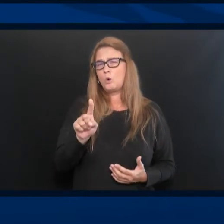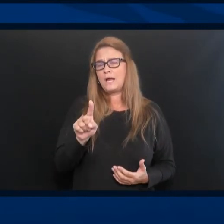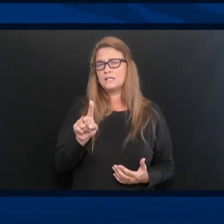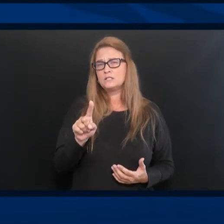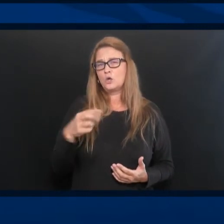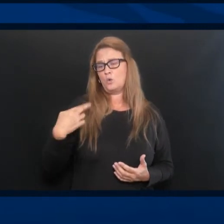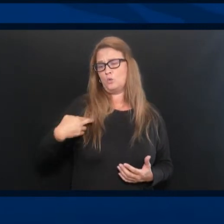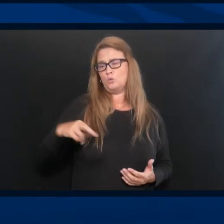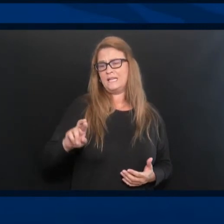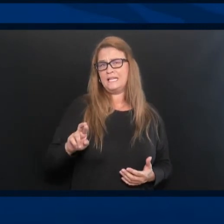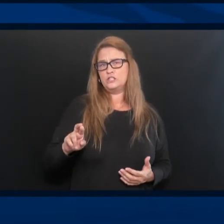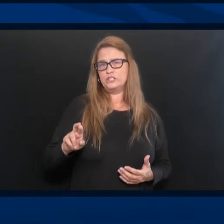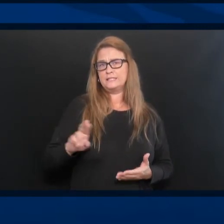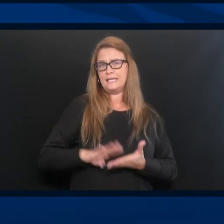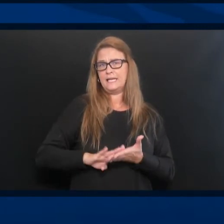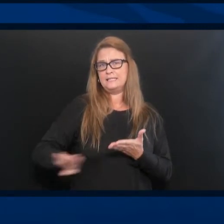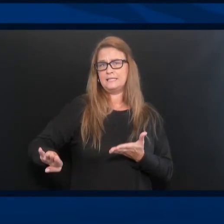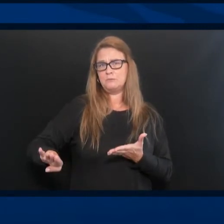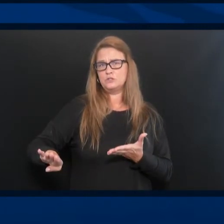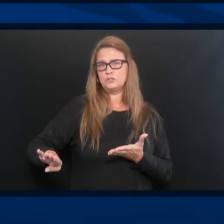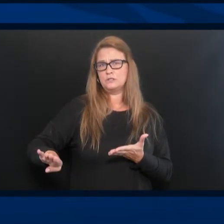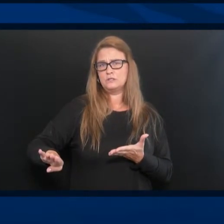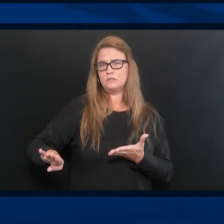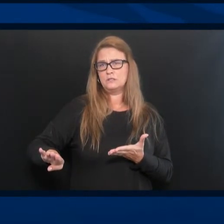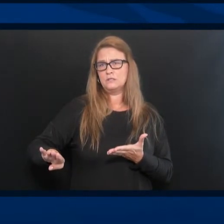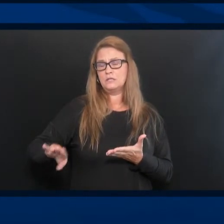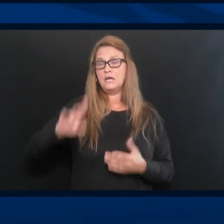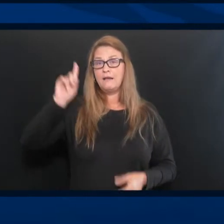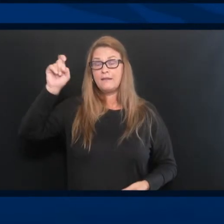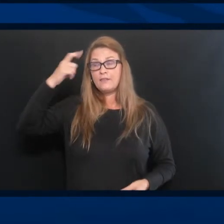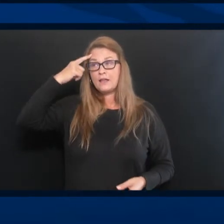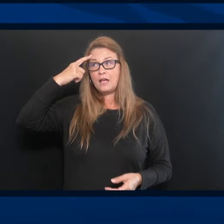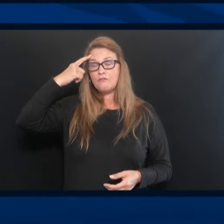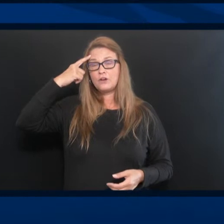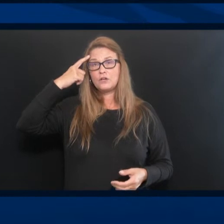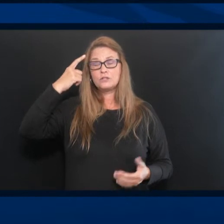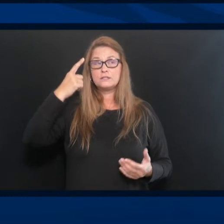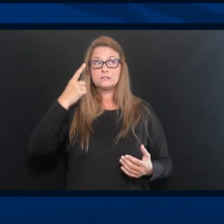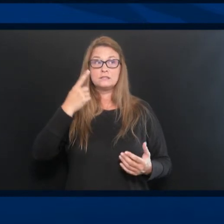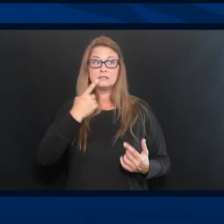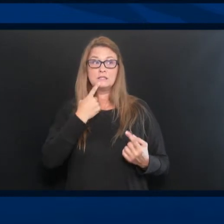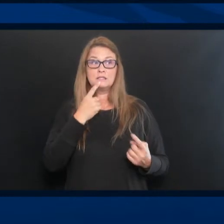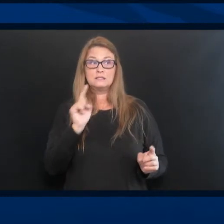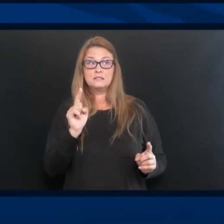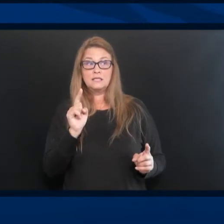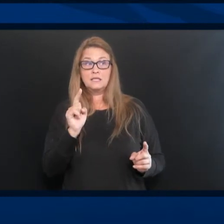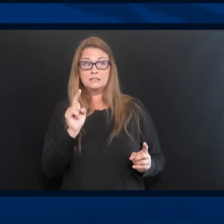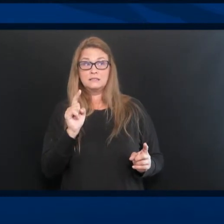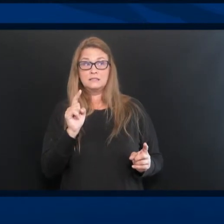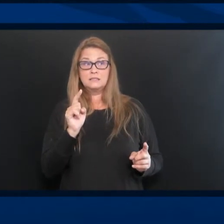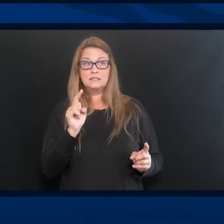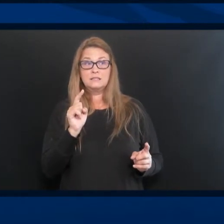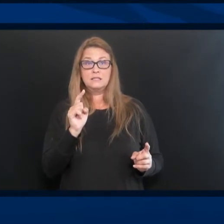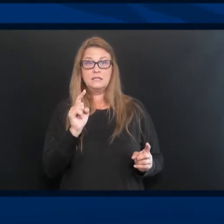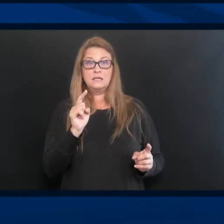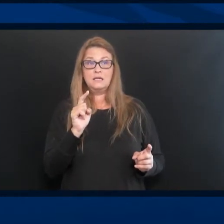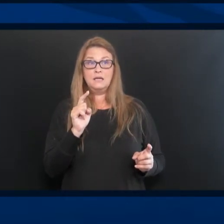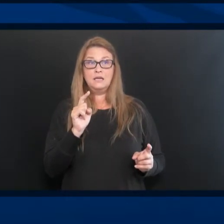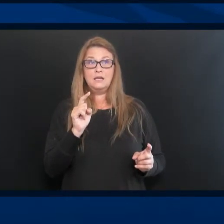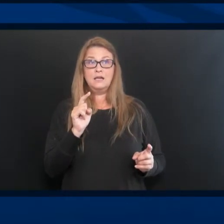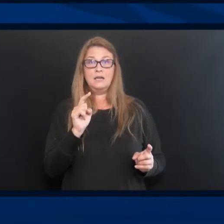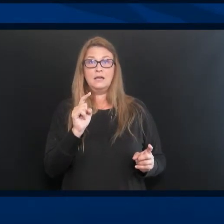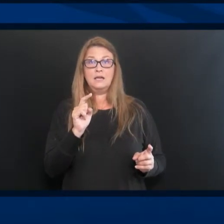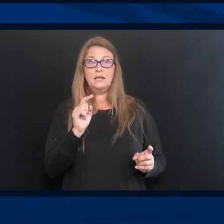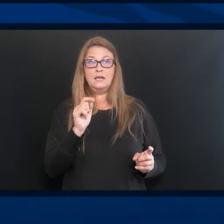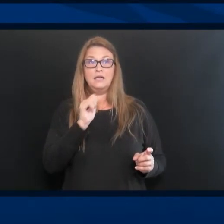religious exemption. The governor states that it's the law of the land and that we'll follow it, but it doesn't apply to